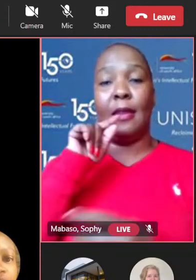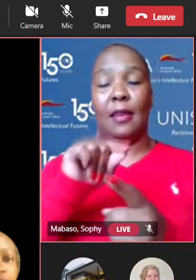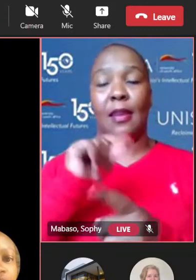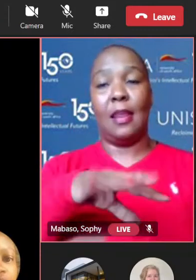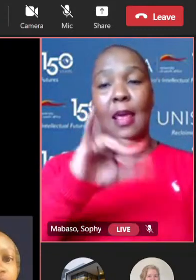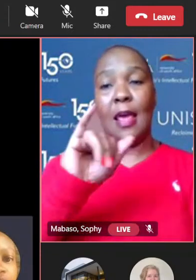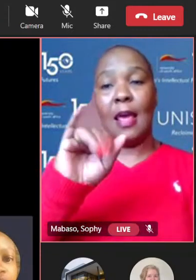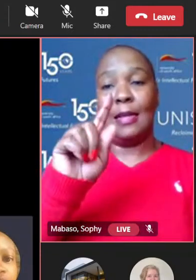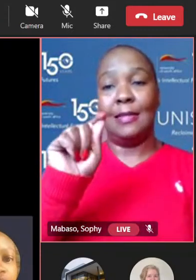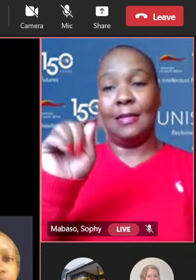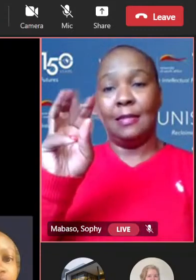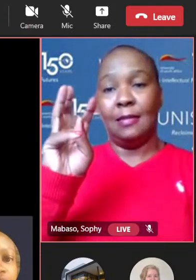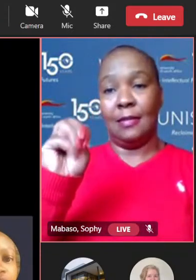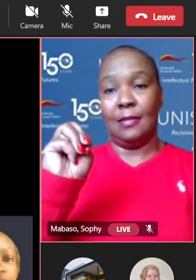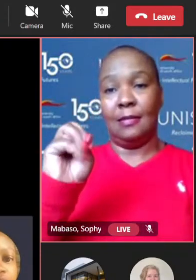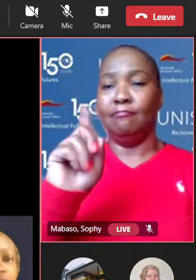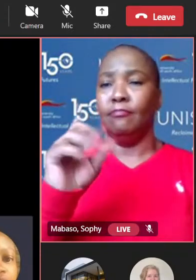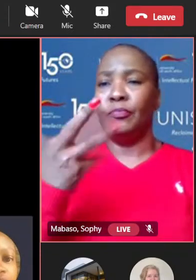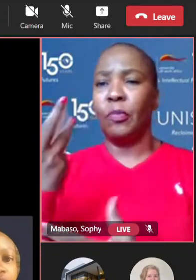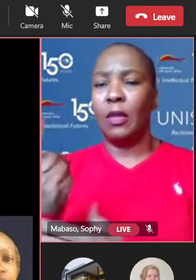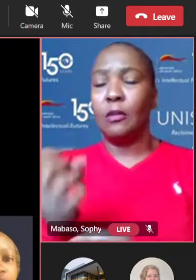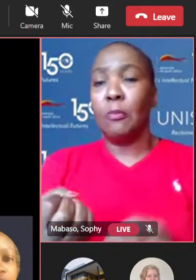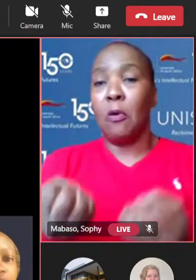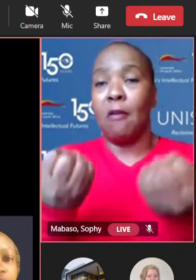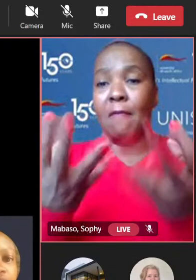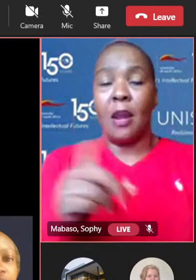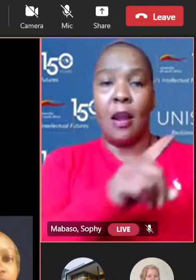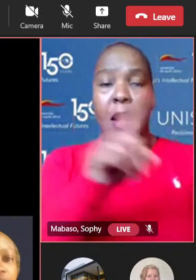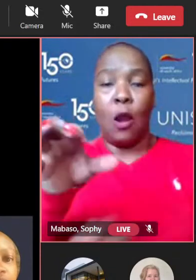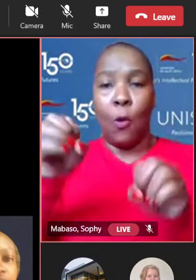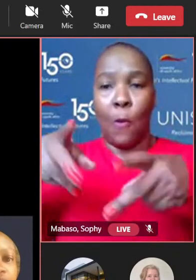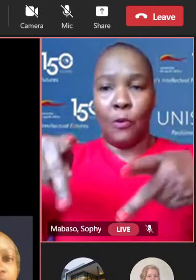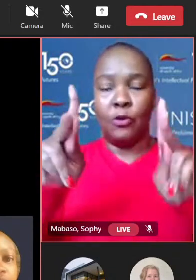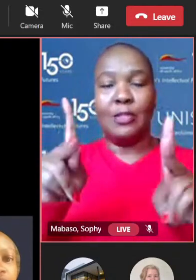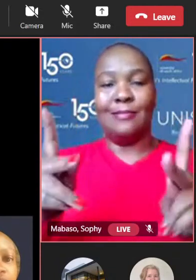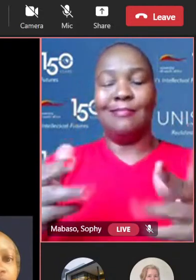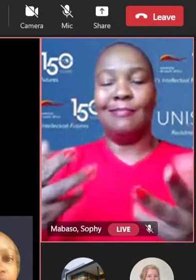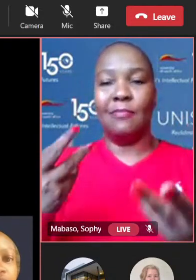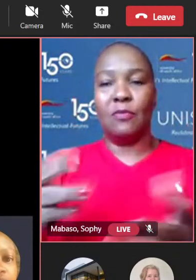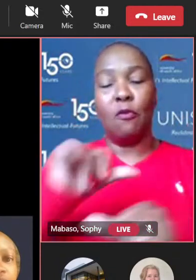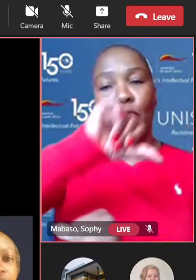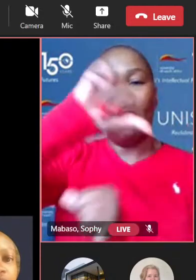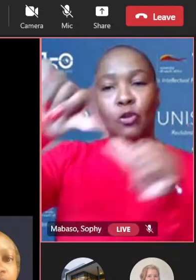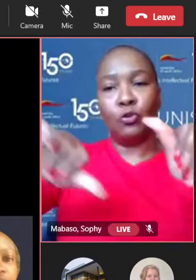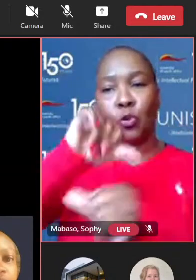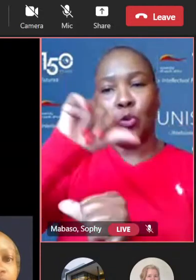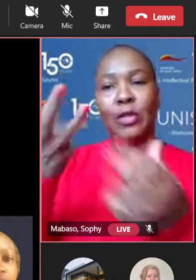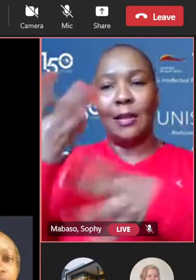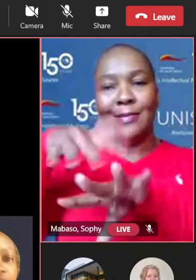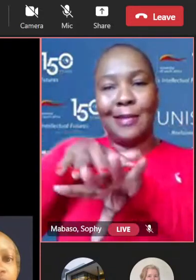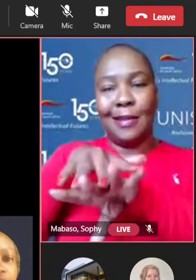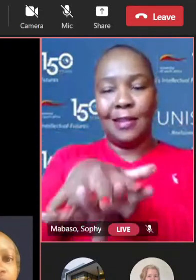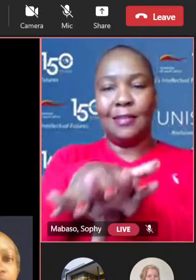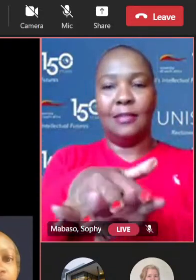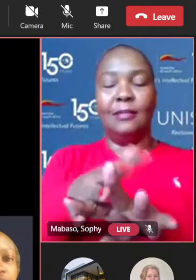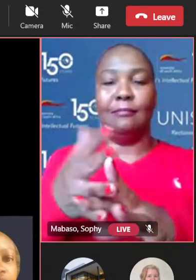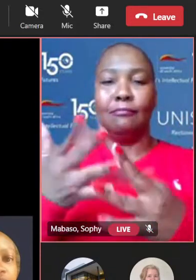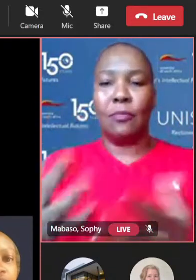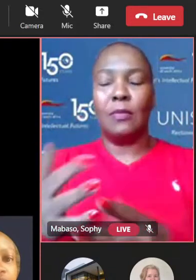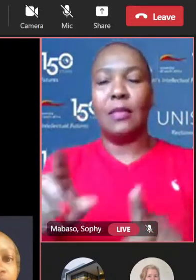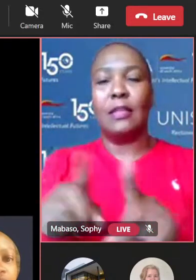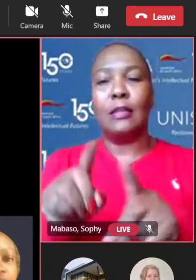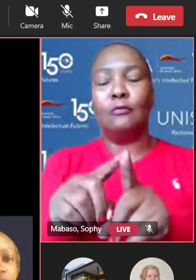ITM is to provide you with opportunities for social integration as you